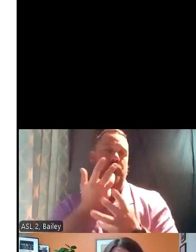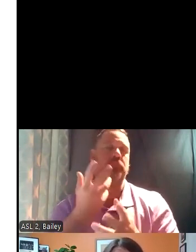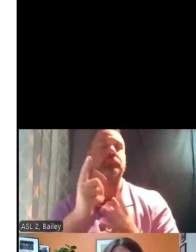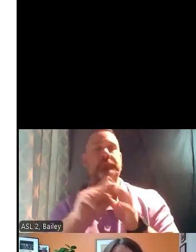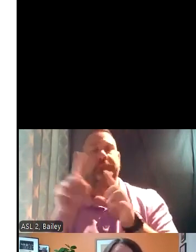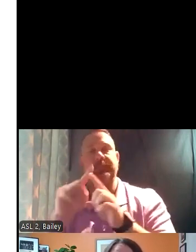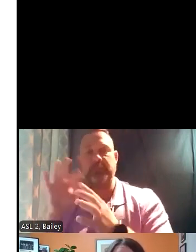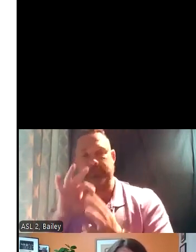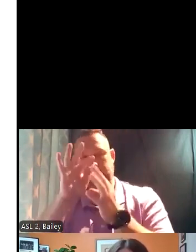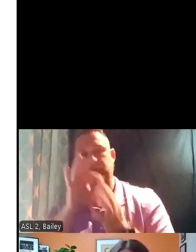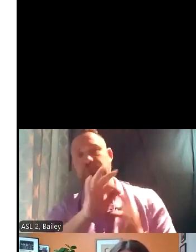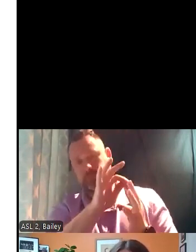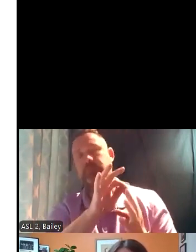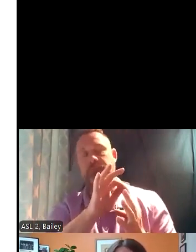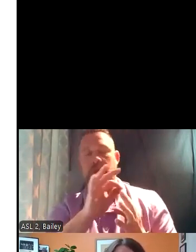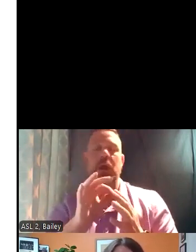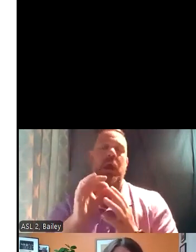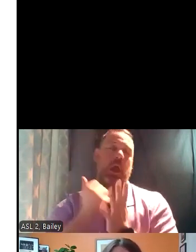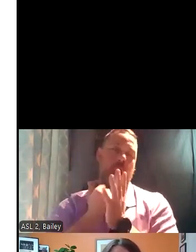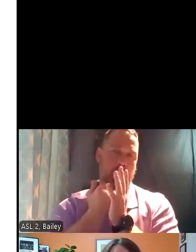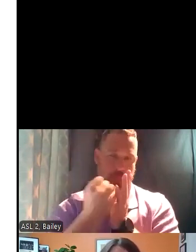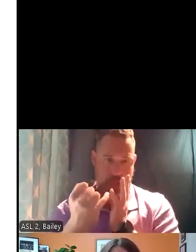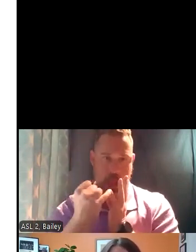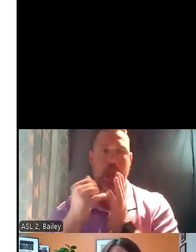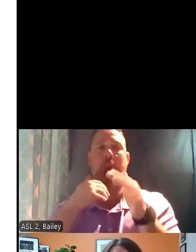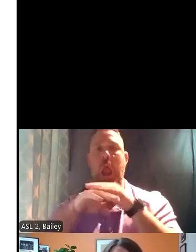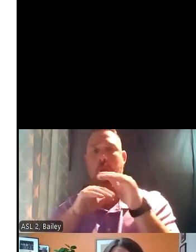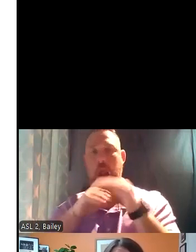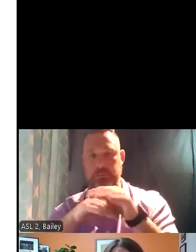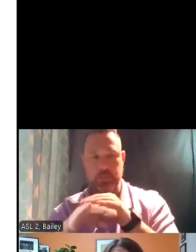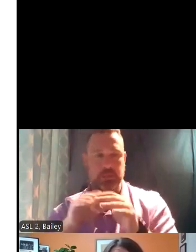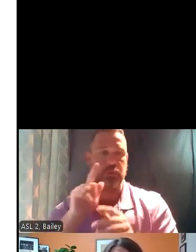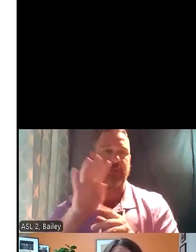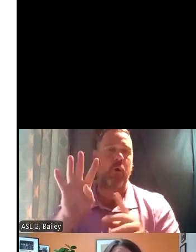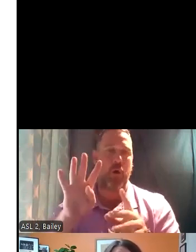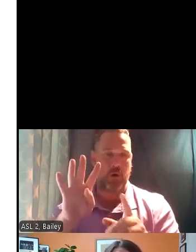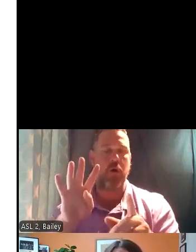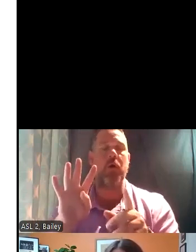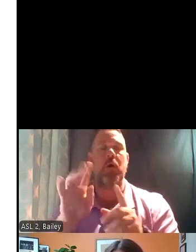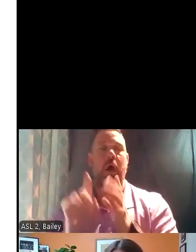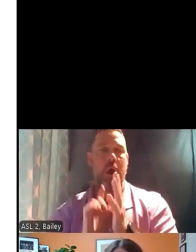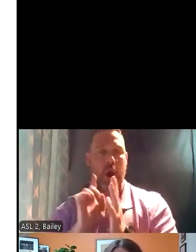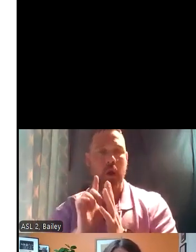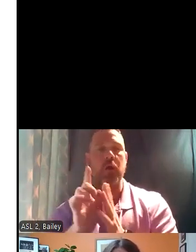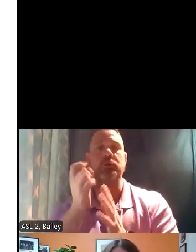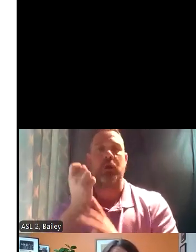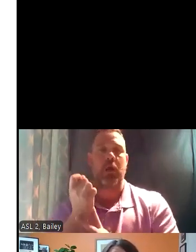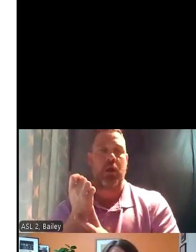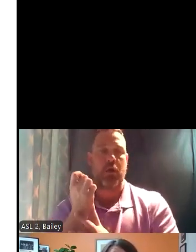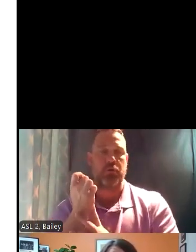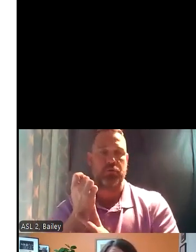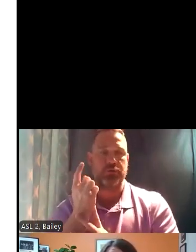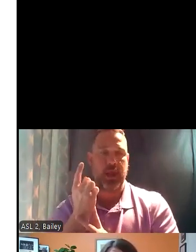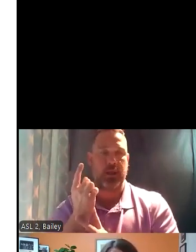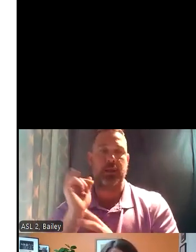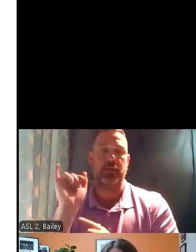different specialties, helplines, access to someone 24 hours a day, understanding